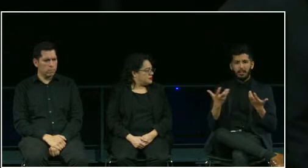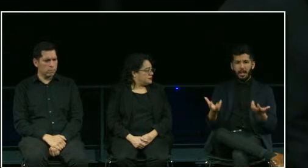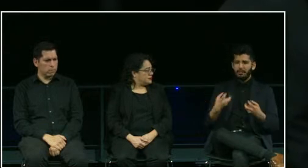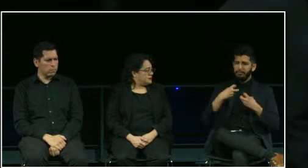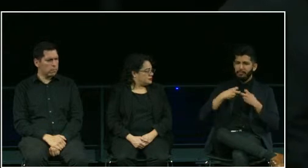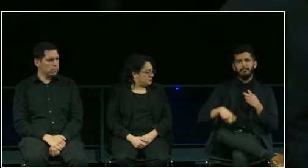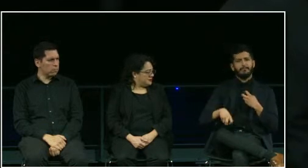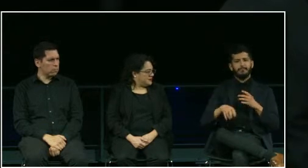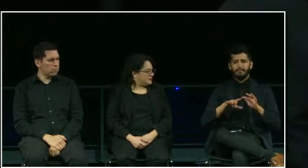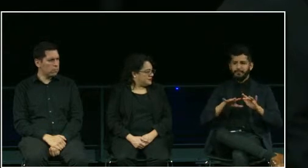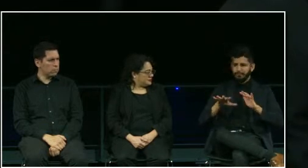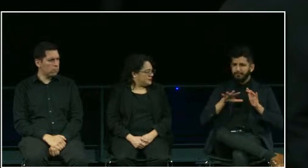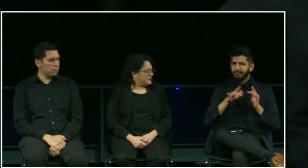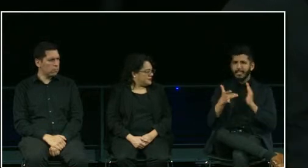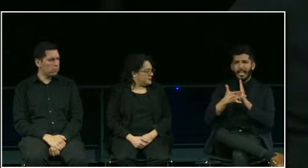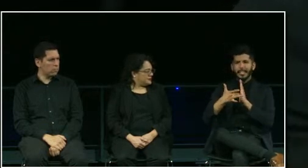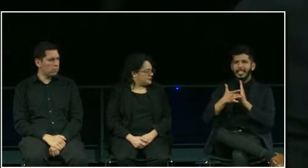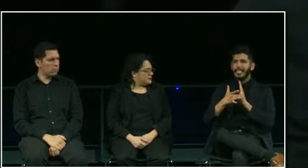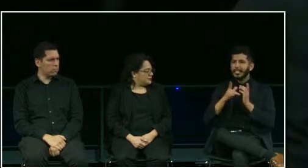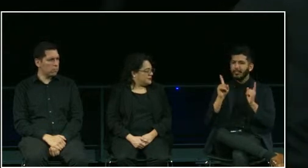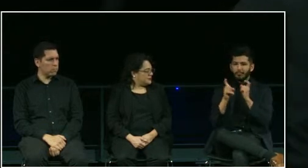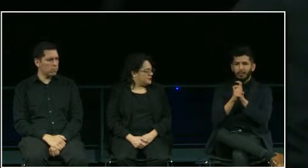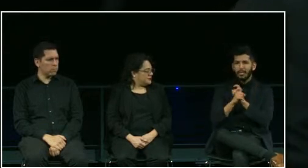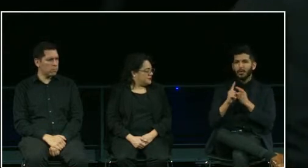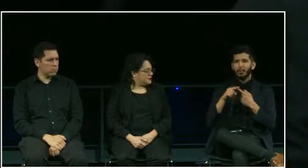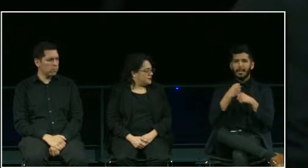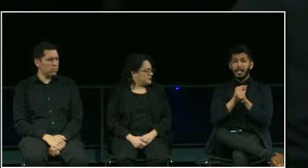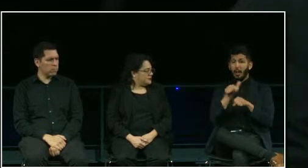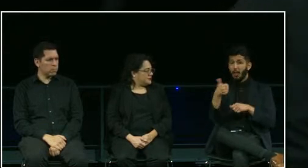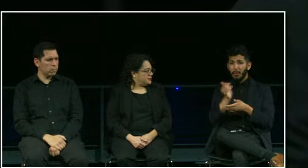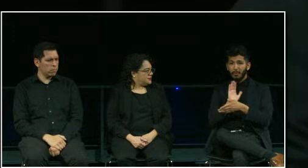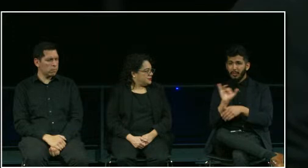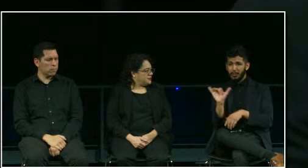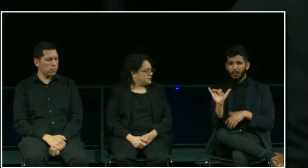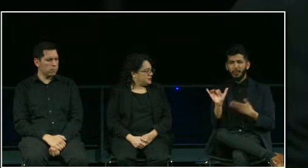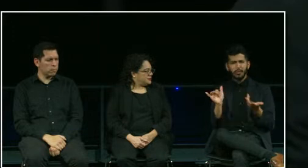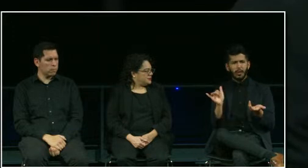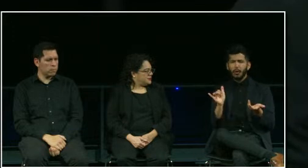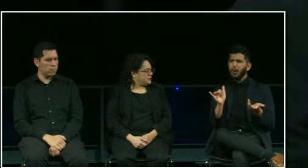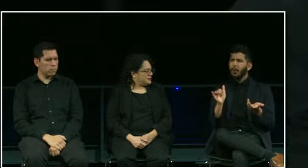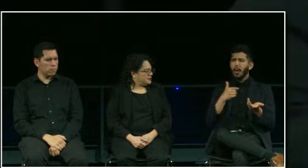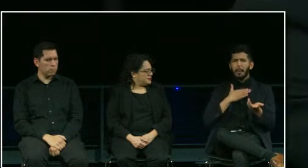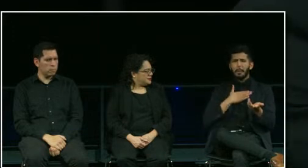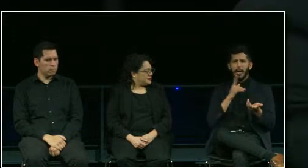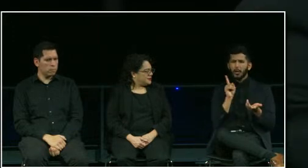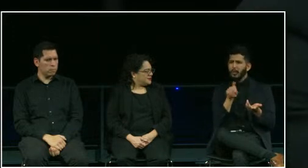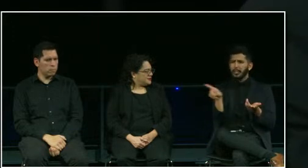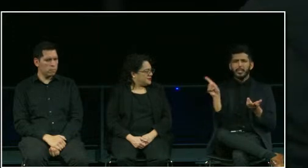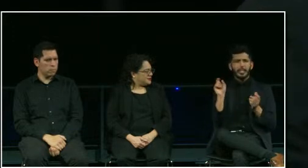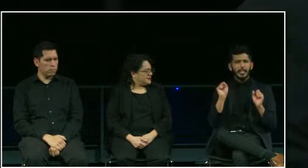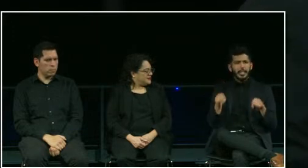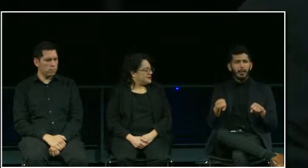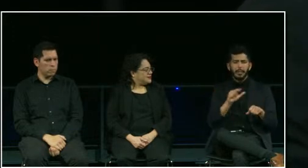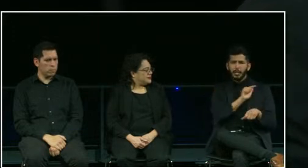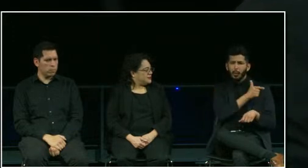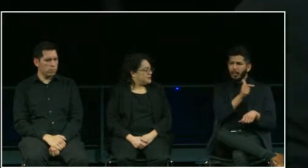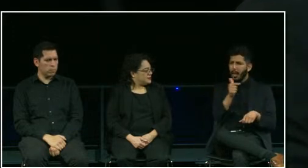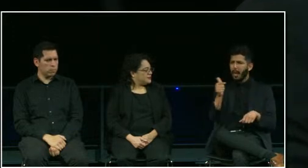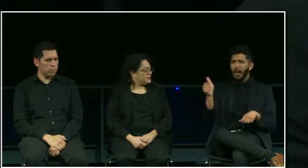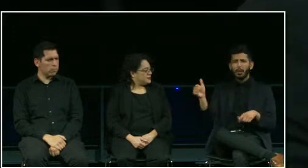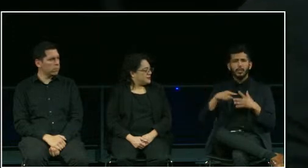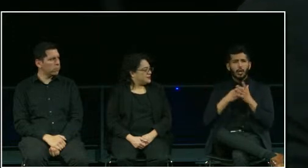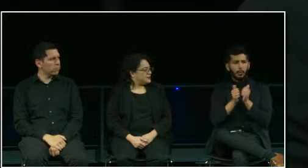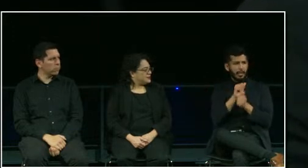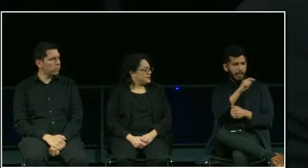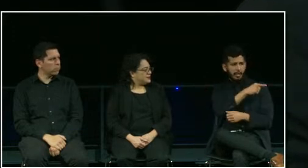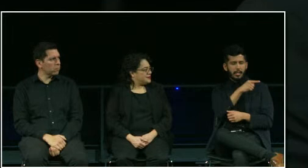kind of techniques that were, used to do some of the other films. So can we just kind of go down? Maybe we'll start with